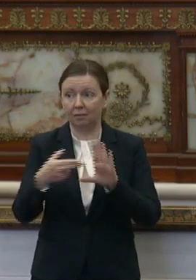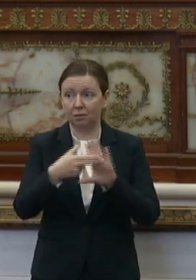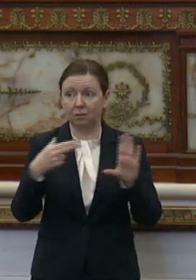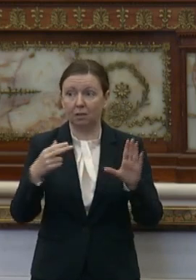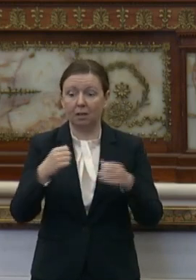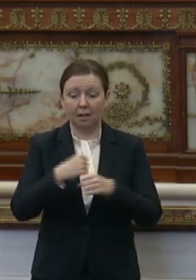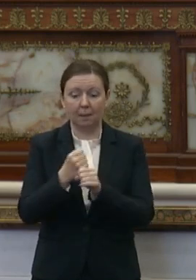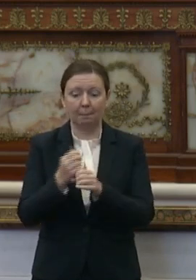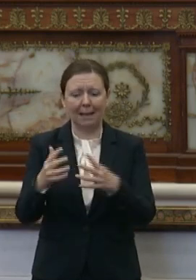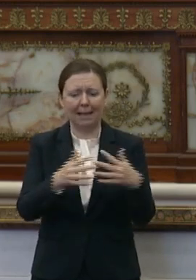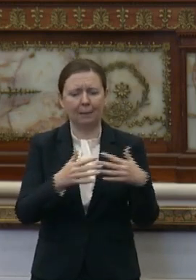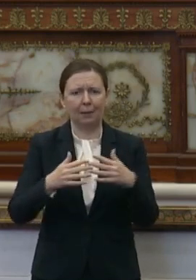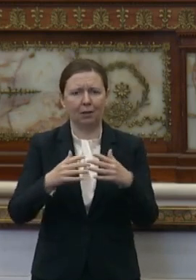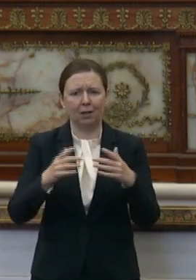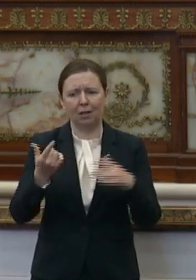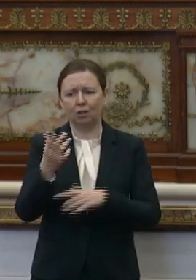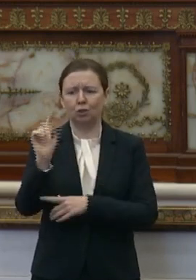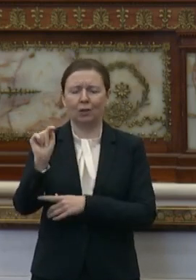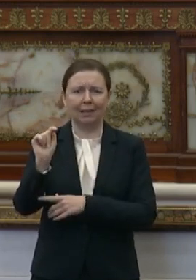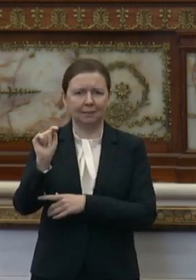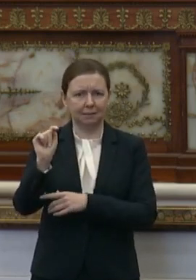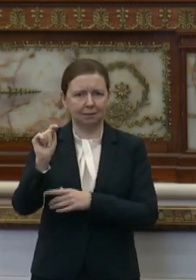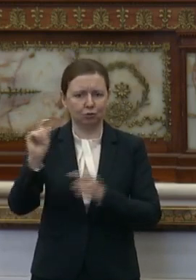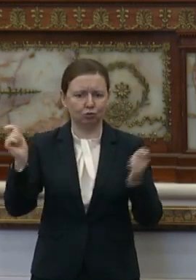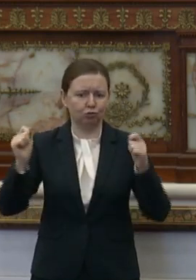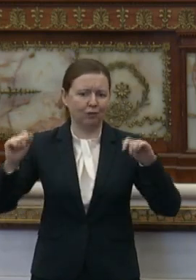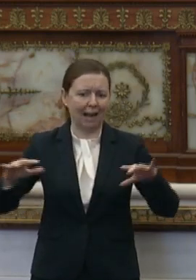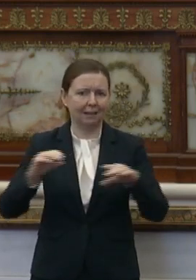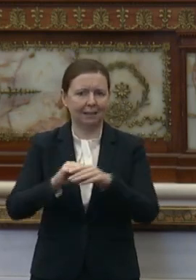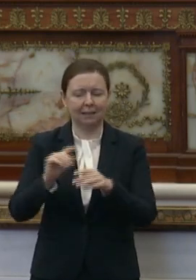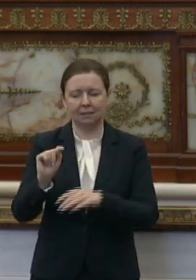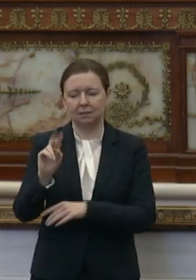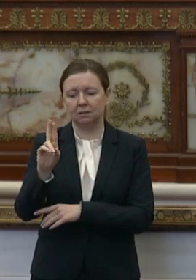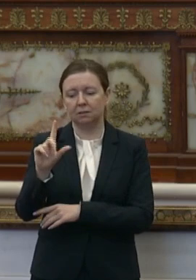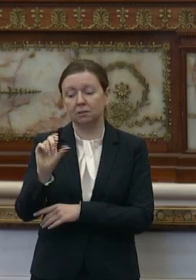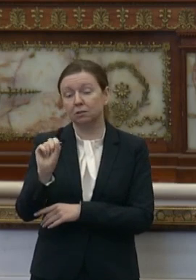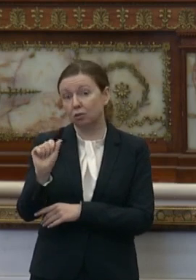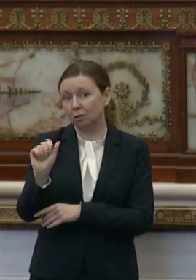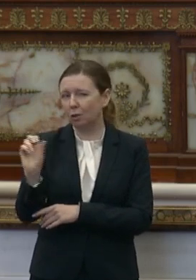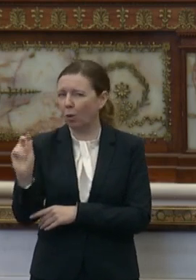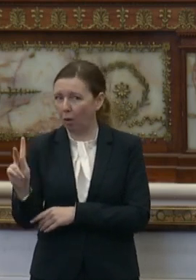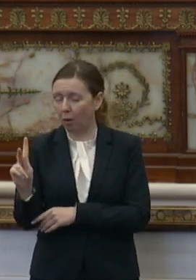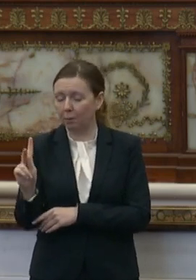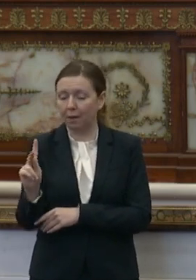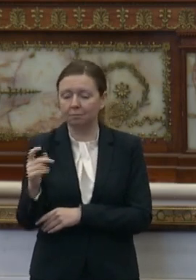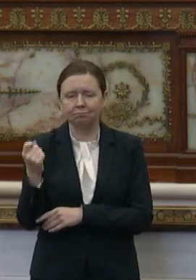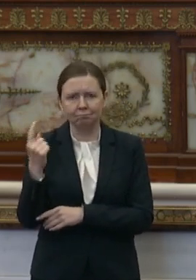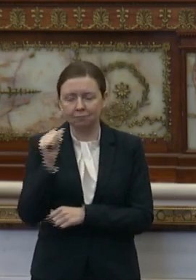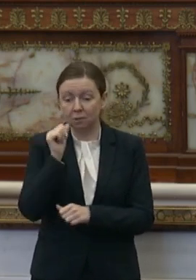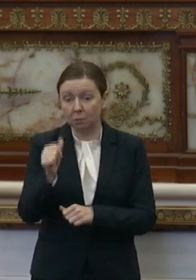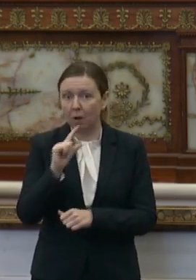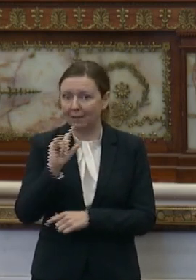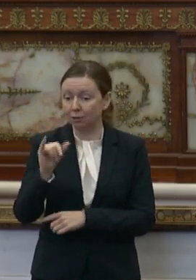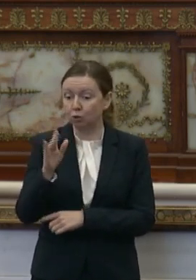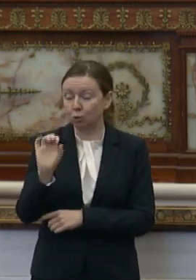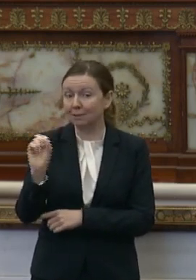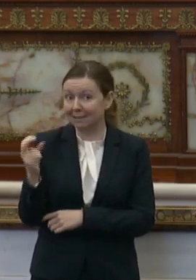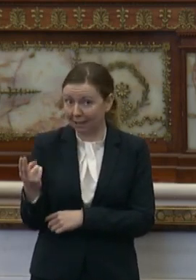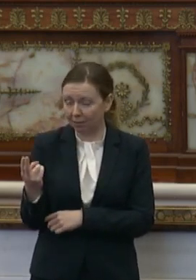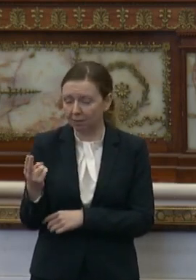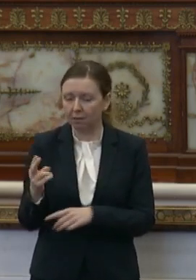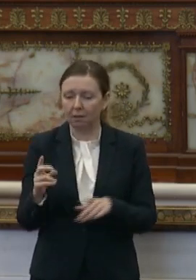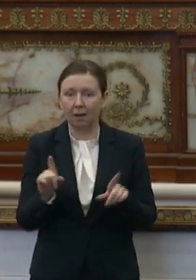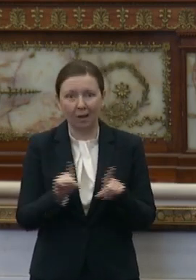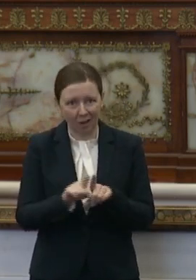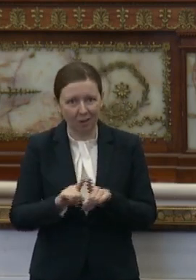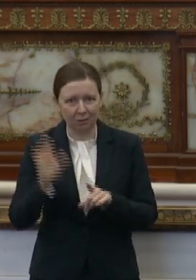Make America Great rally in Tulsa, Oklahoma. And so the fact that tomorrow, which is Juneteenth, and also